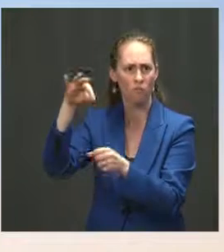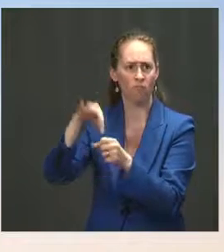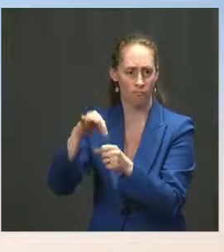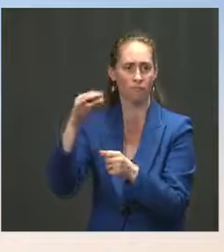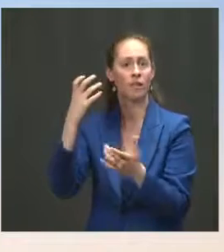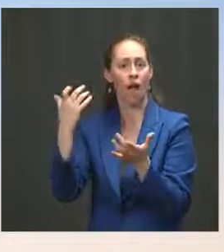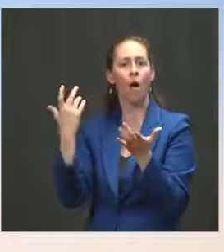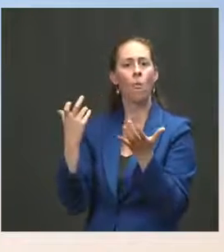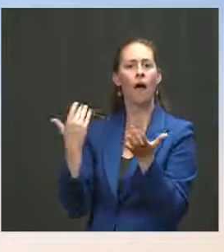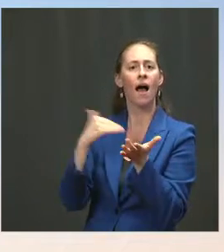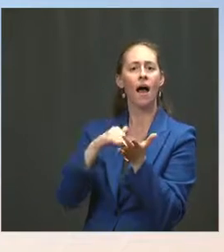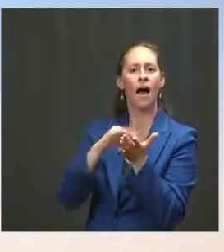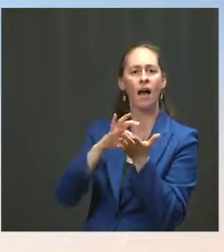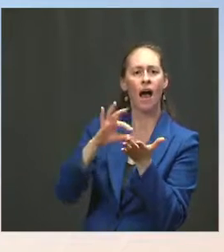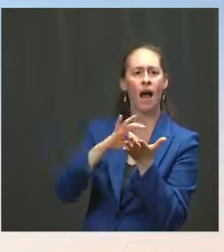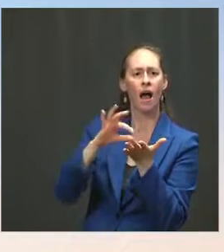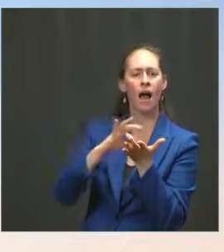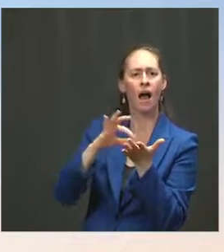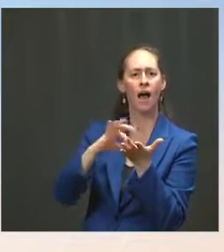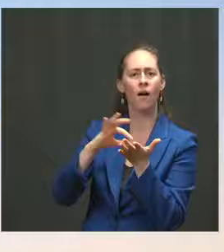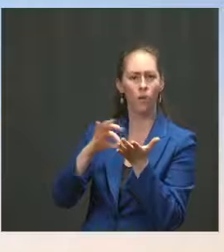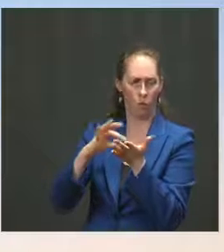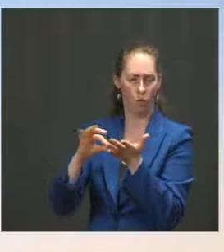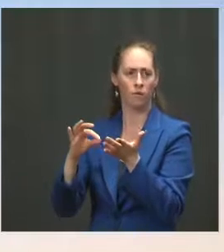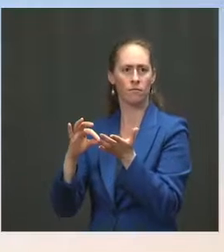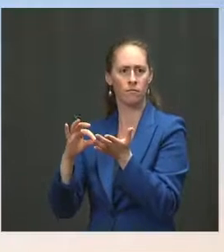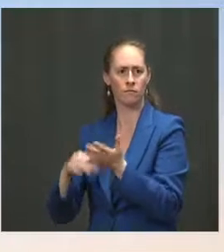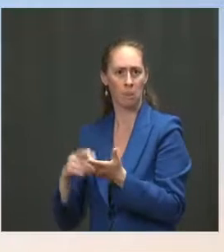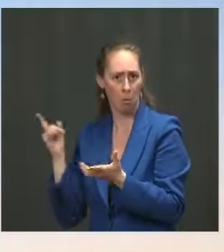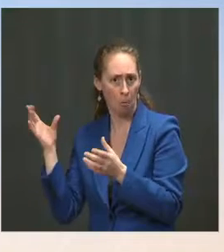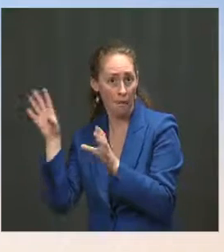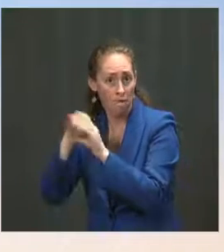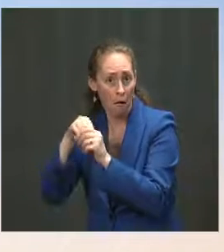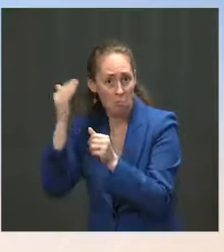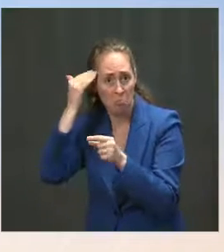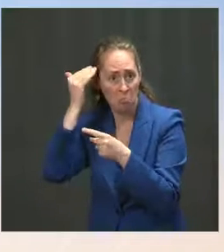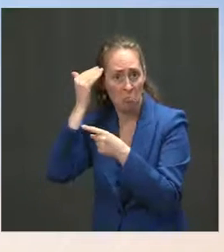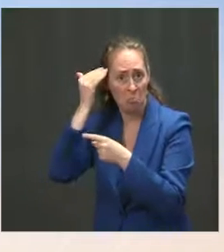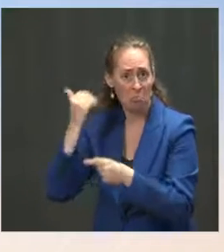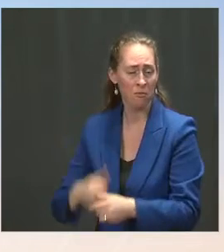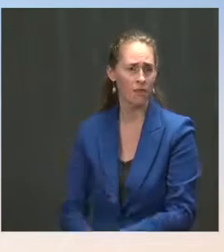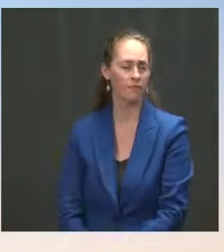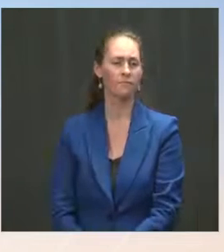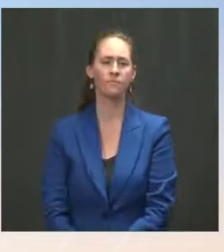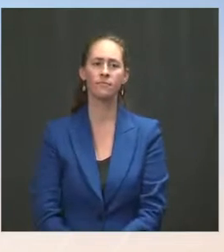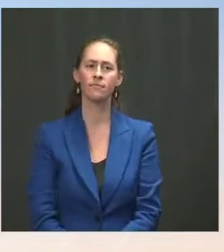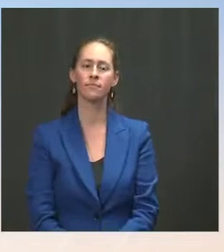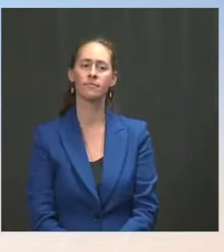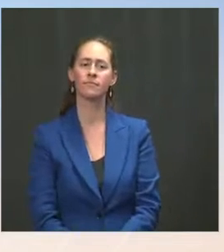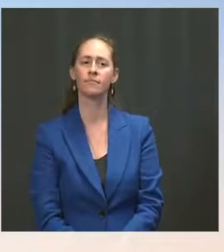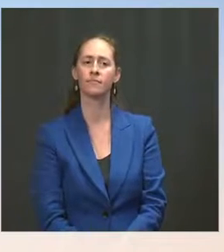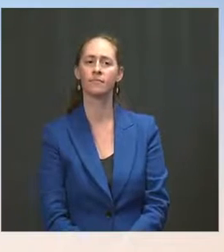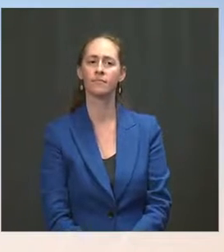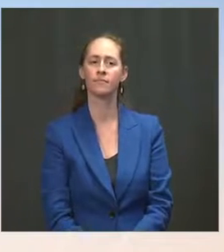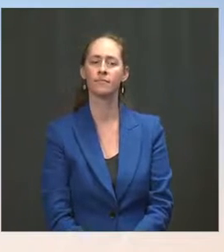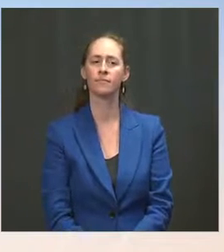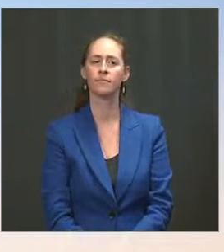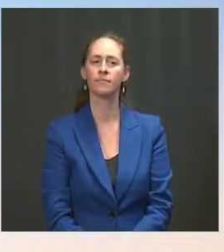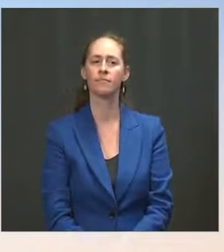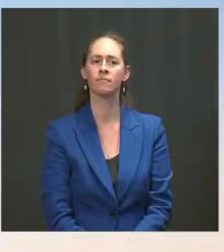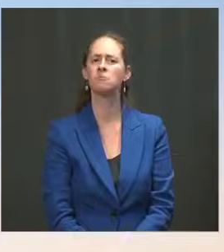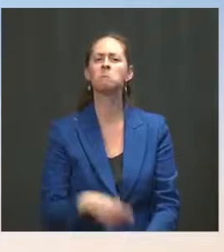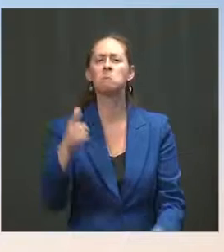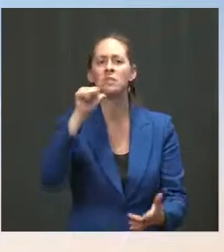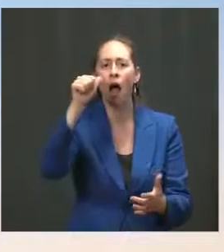less enthusiastic about casting ballots. I wouldn't say he's following it particularly closely in the sense that he's got a lot